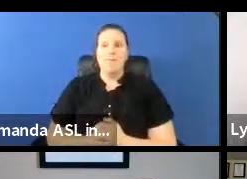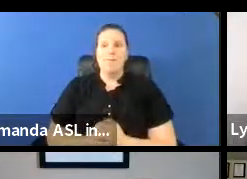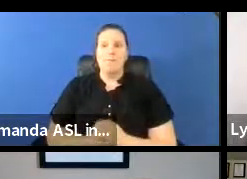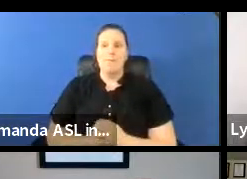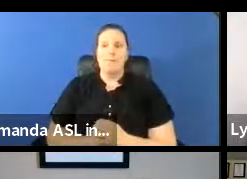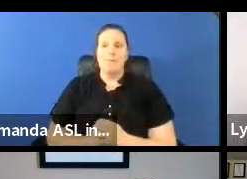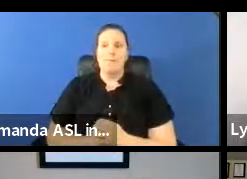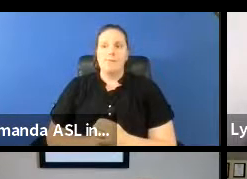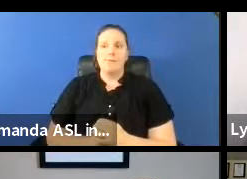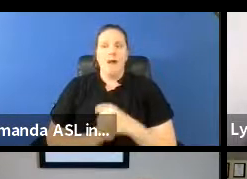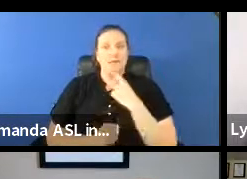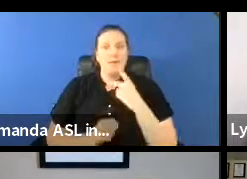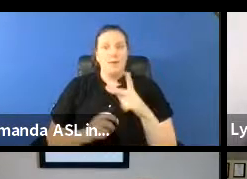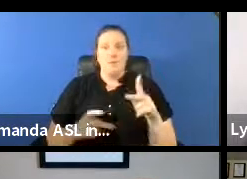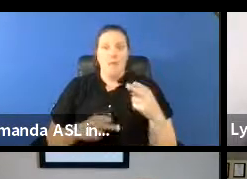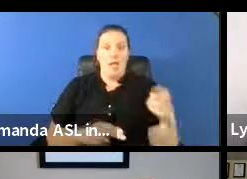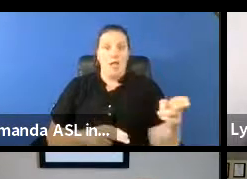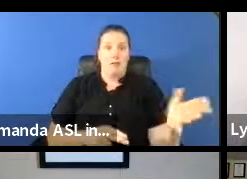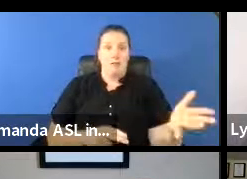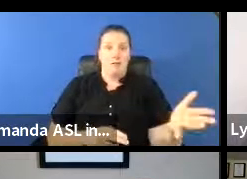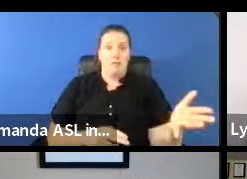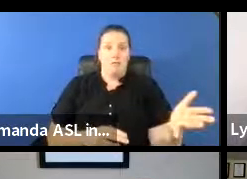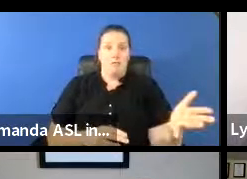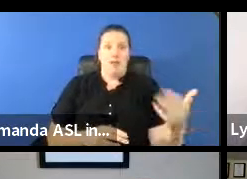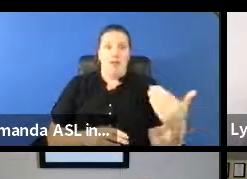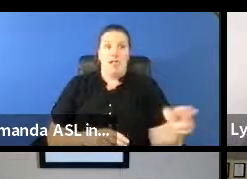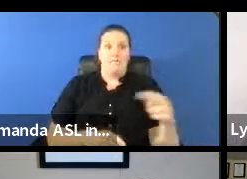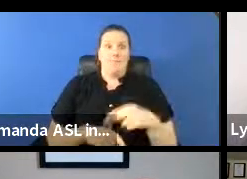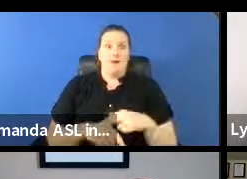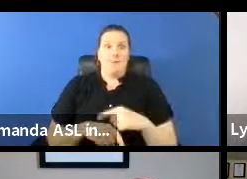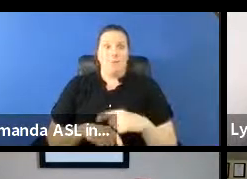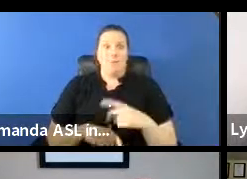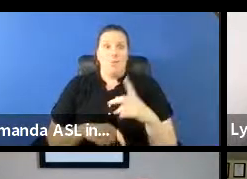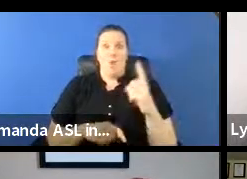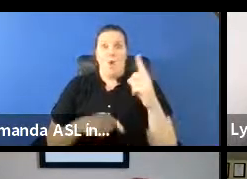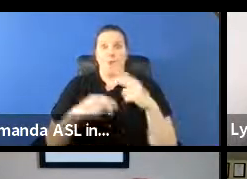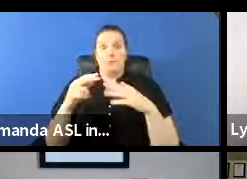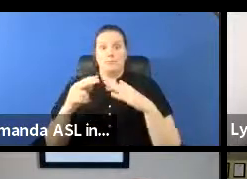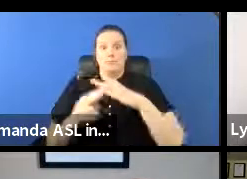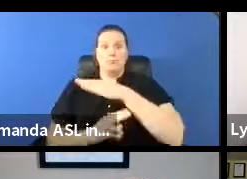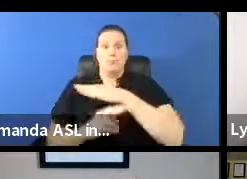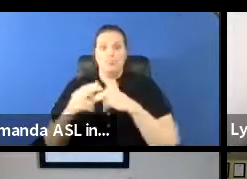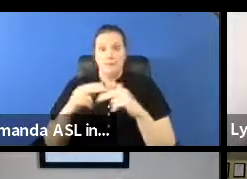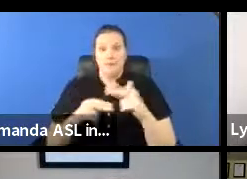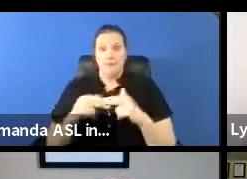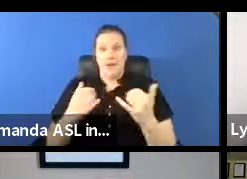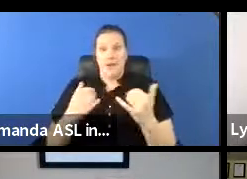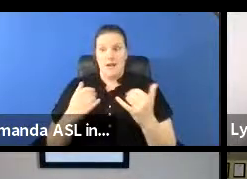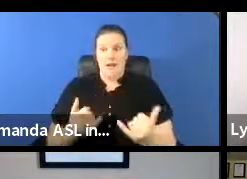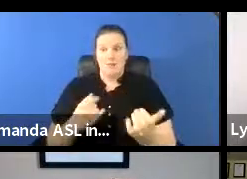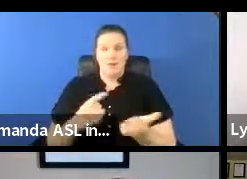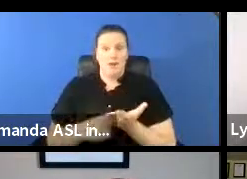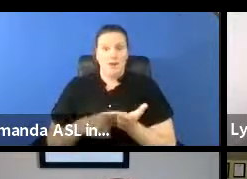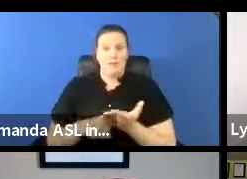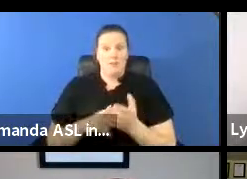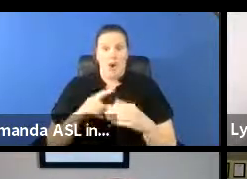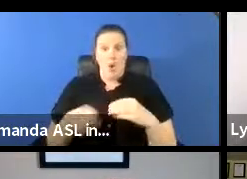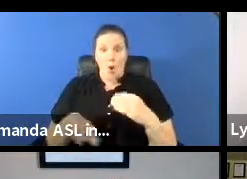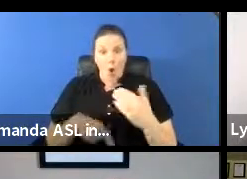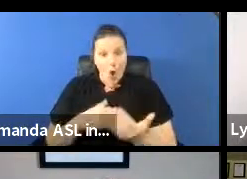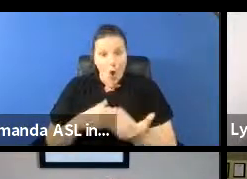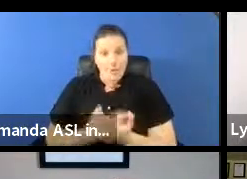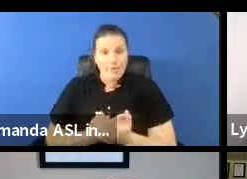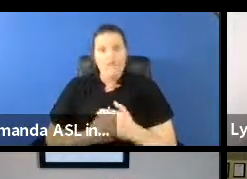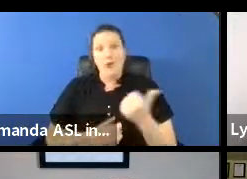tell folks, hell, we're having a hell of a time trying to get one bridge built. So now you're talking about doing all of this